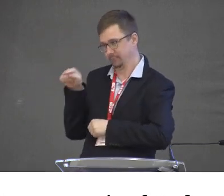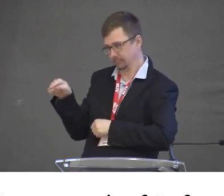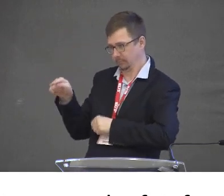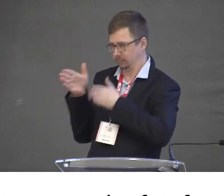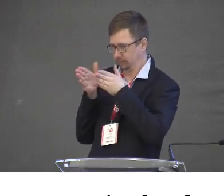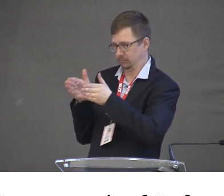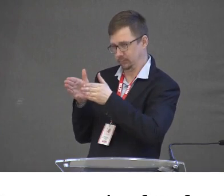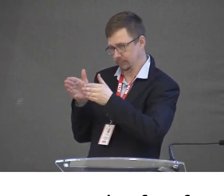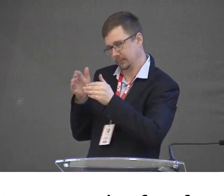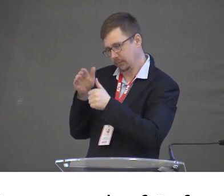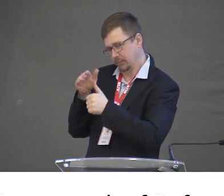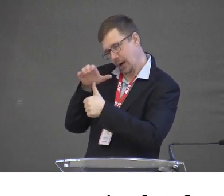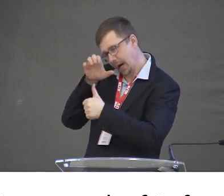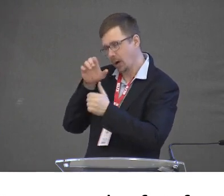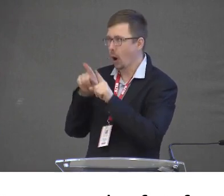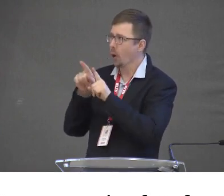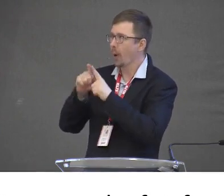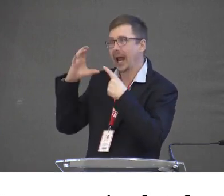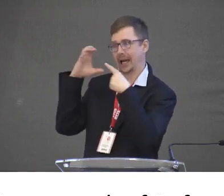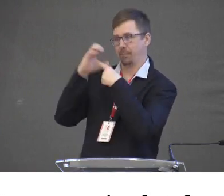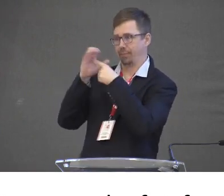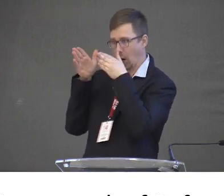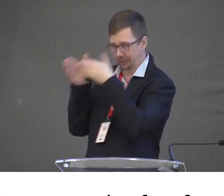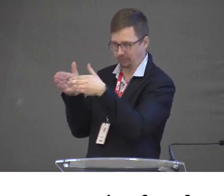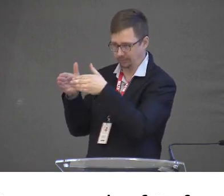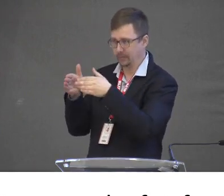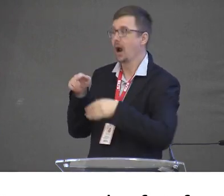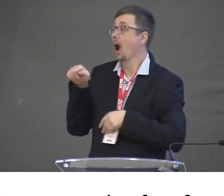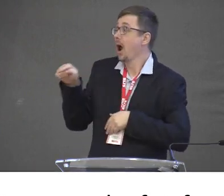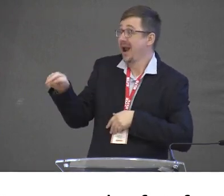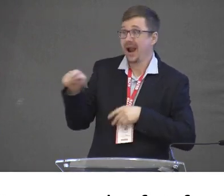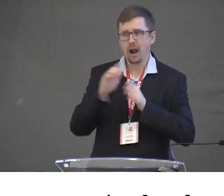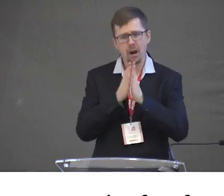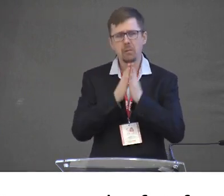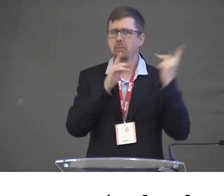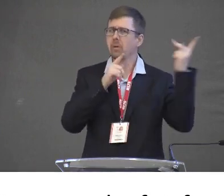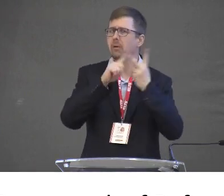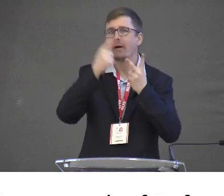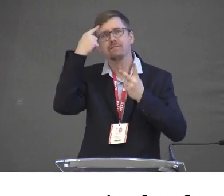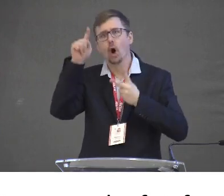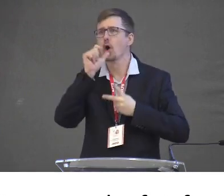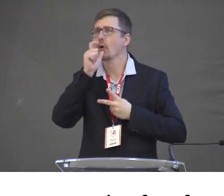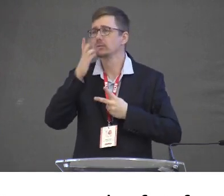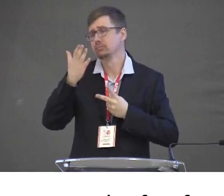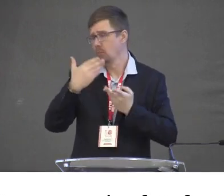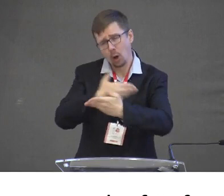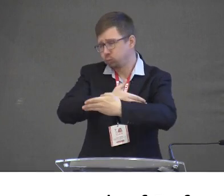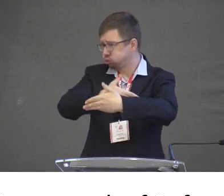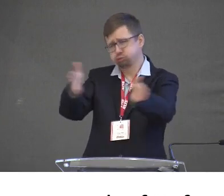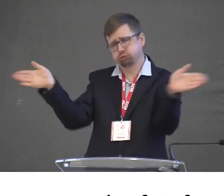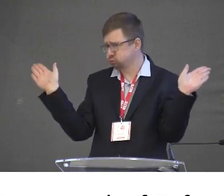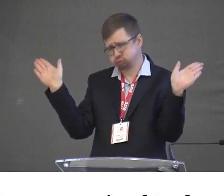knowledge learners need to acquire for the levels A1 until B2.